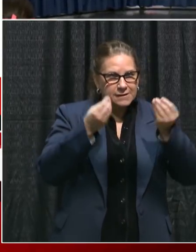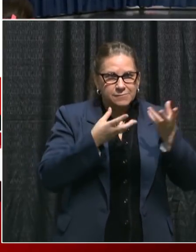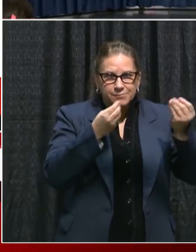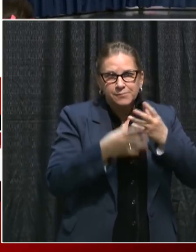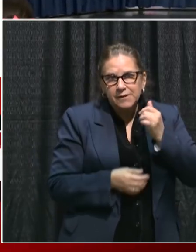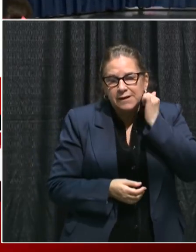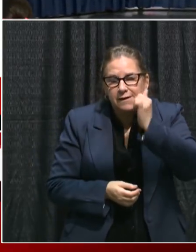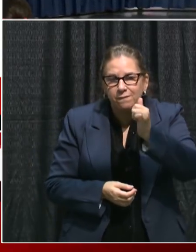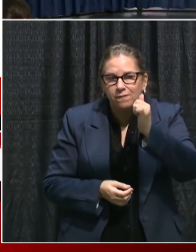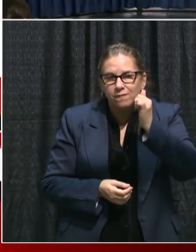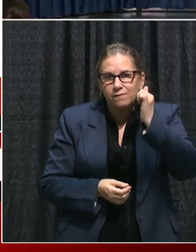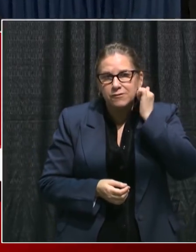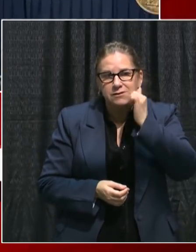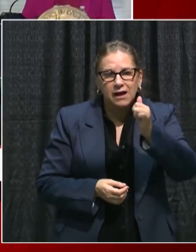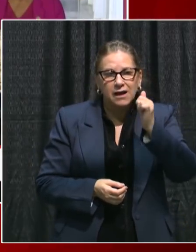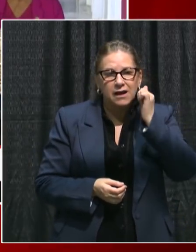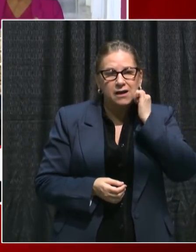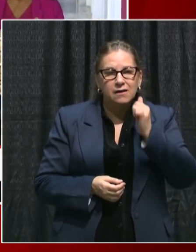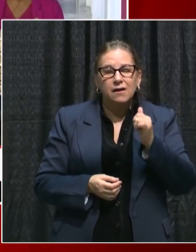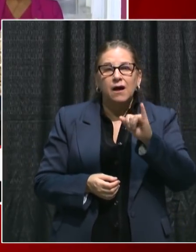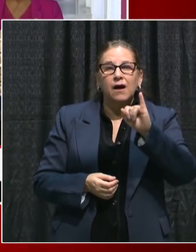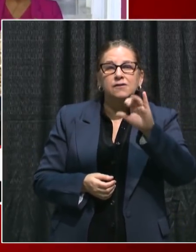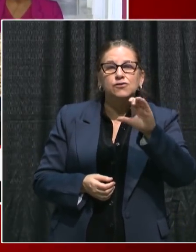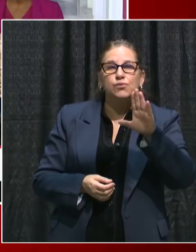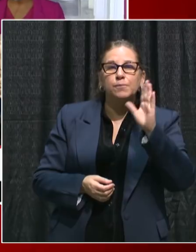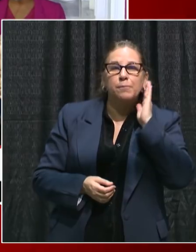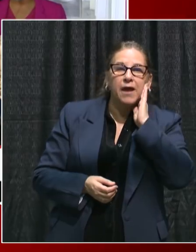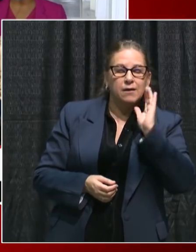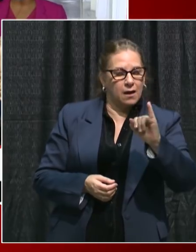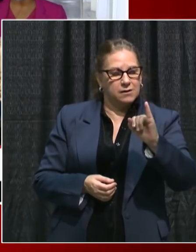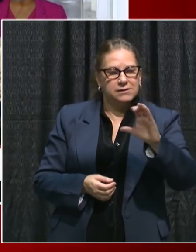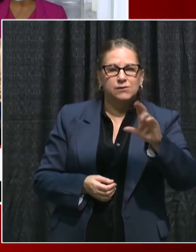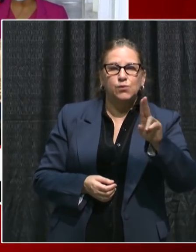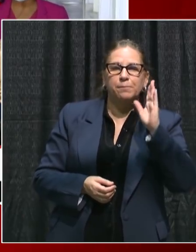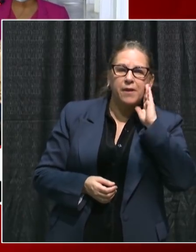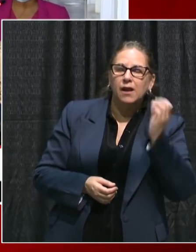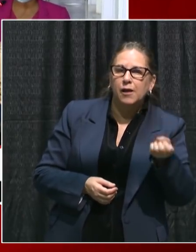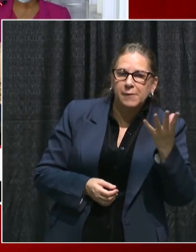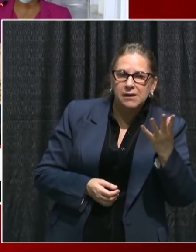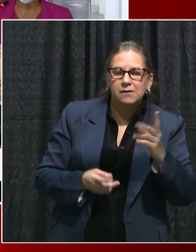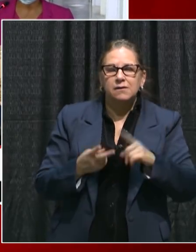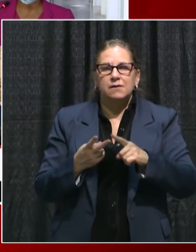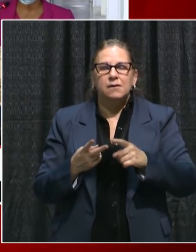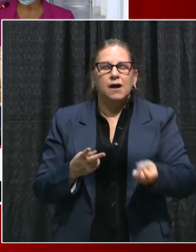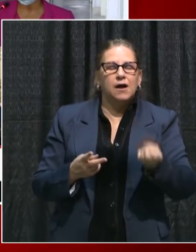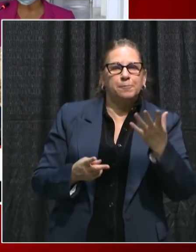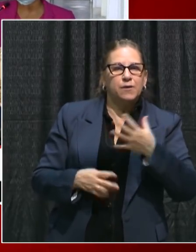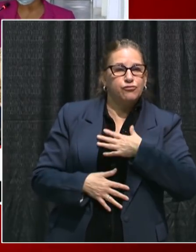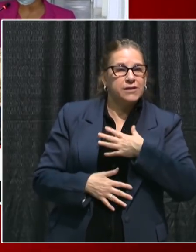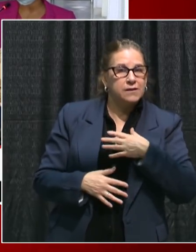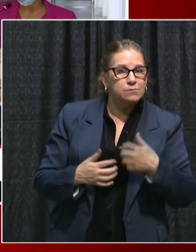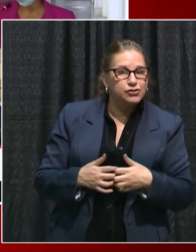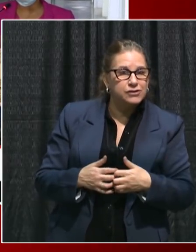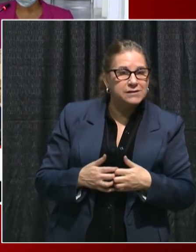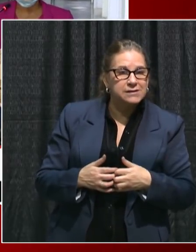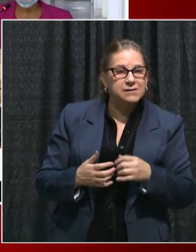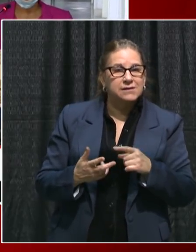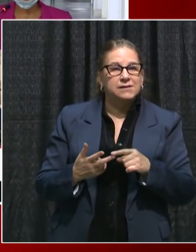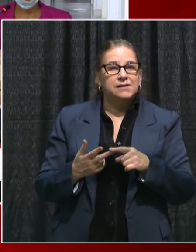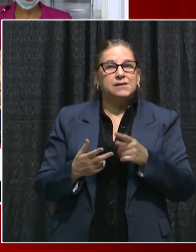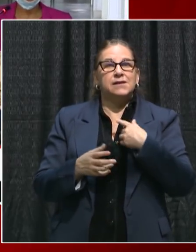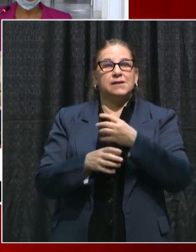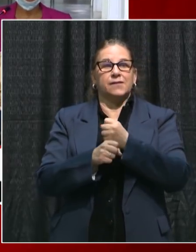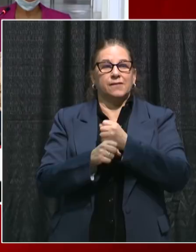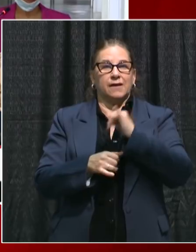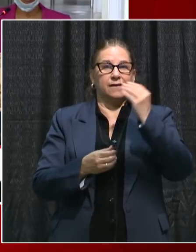they are with their ICU beds and their ventilator use, so that we can report that information daily. That liaison is